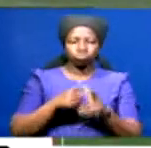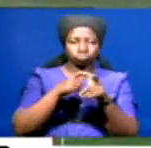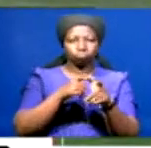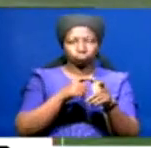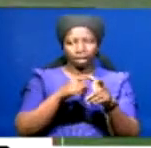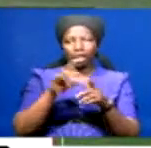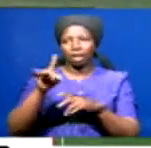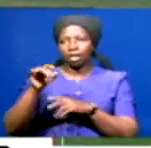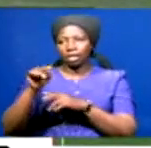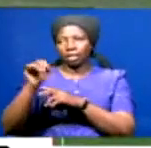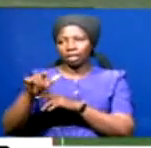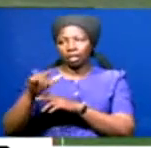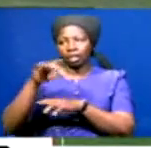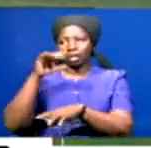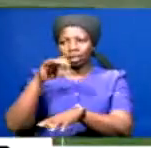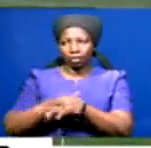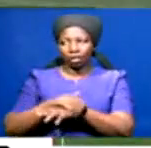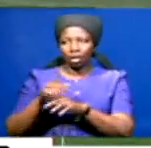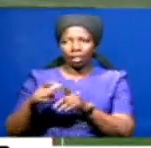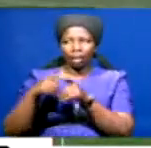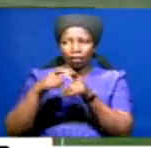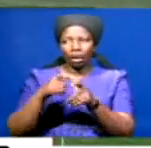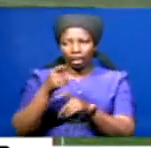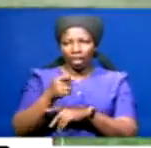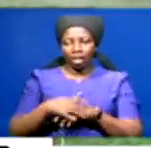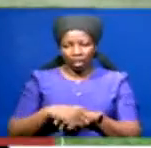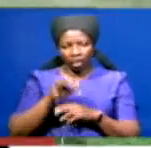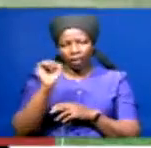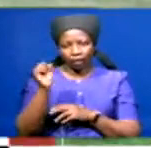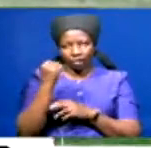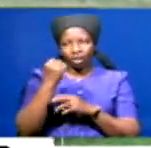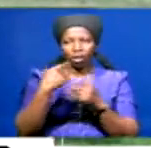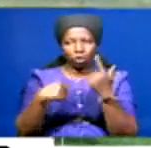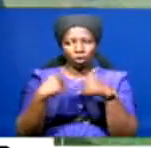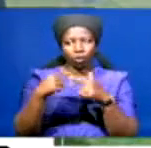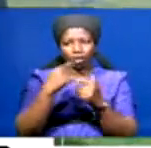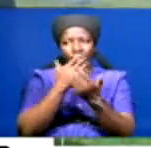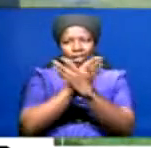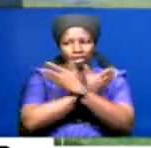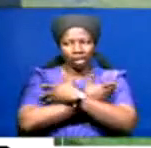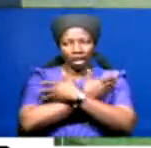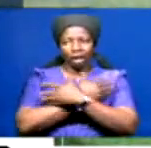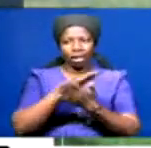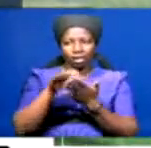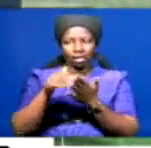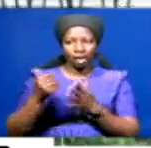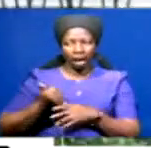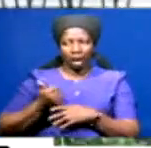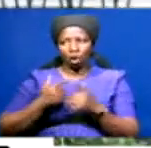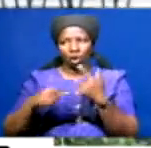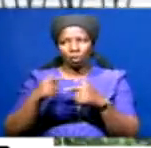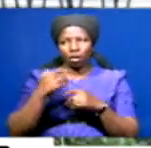Mwangi walked away with the nearest to the pin reward. The fifth edition of the Starehe Girls Centre Charity Golf Tournament brought together 100